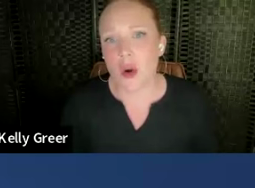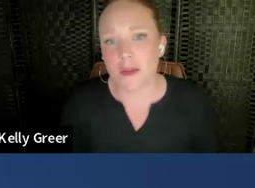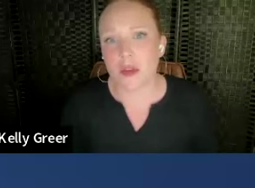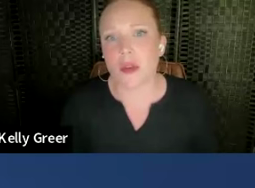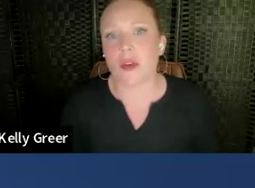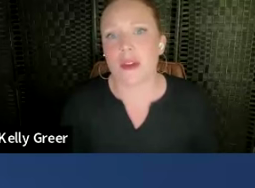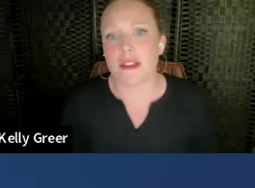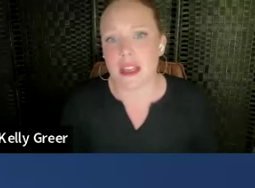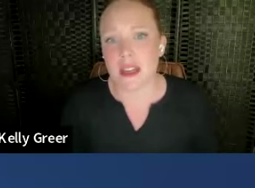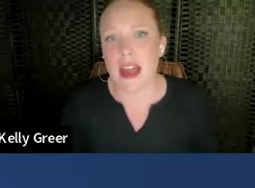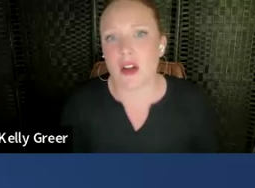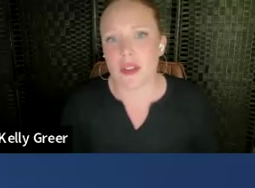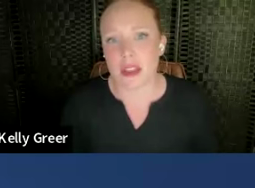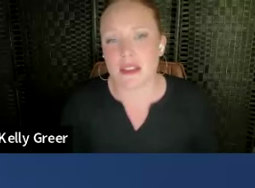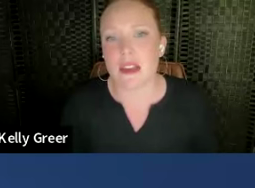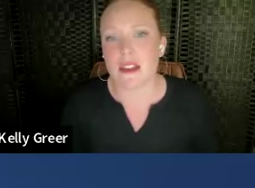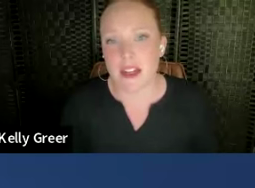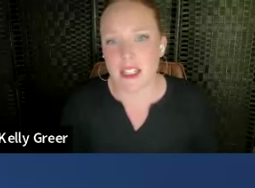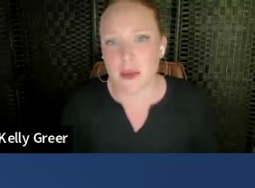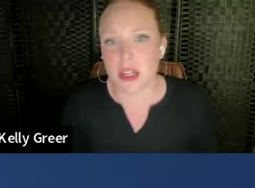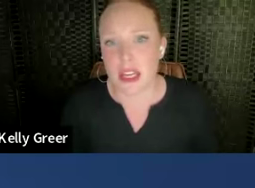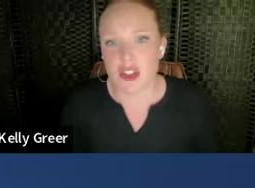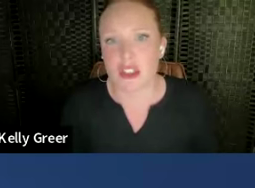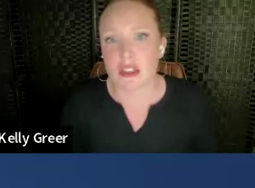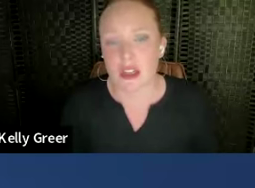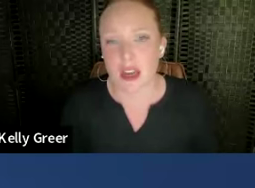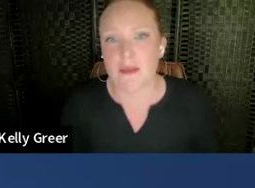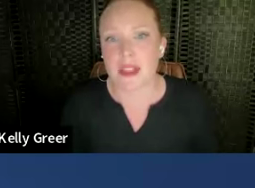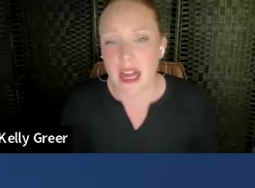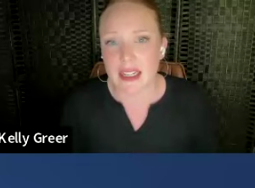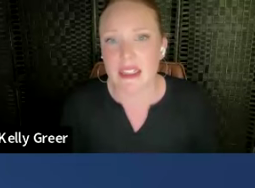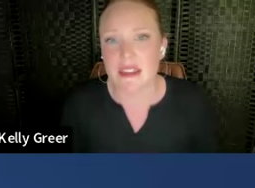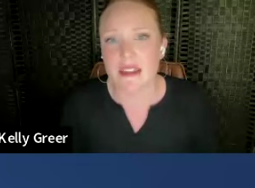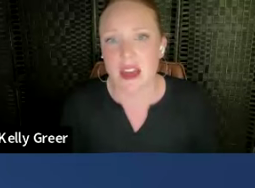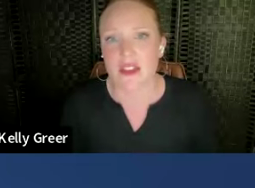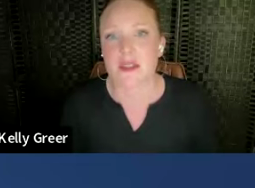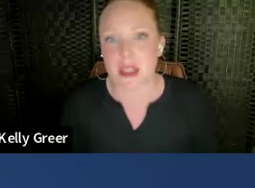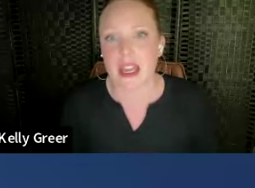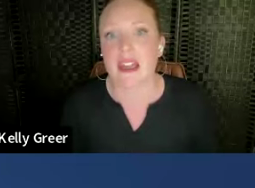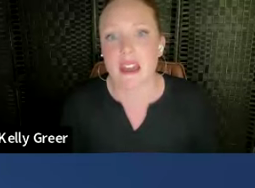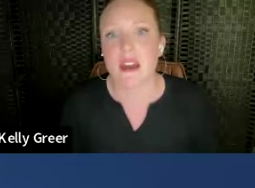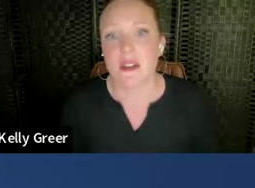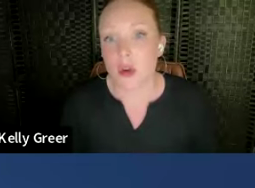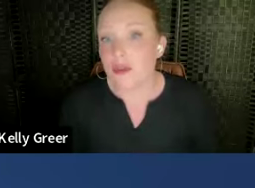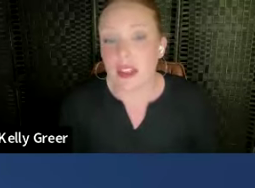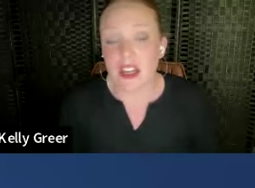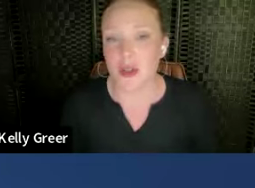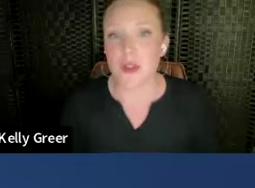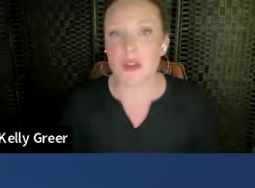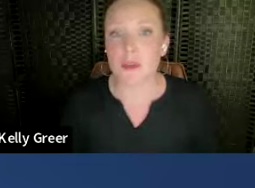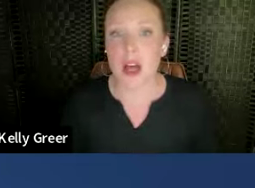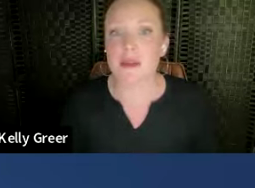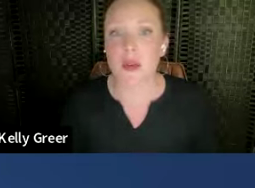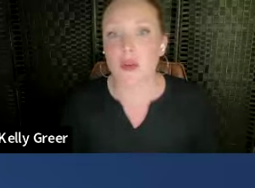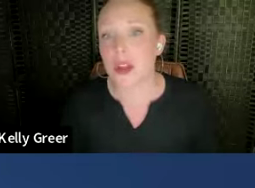we are very hopeful with sending out this effective communication guidance, this plan. Hopefully,